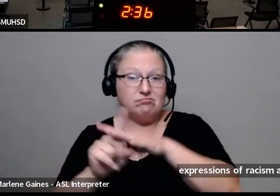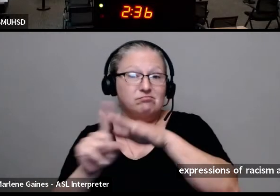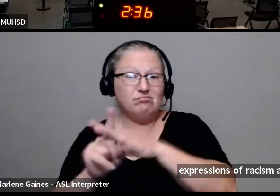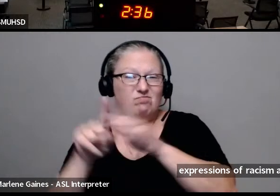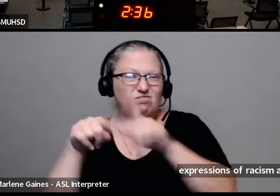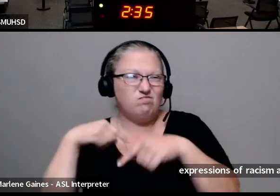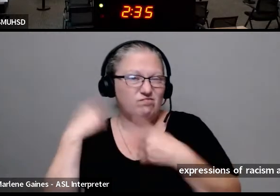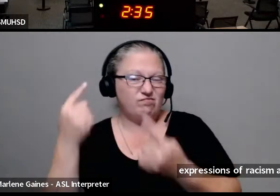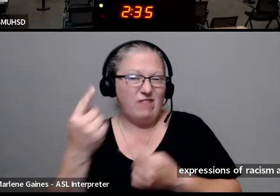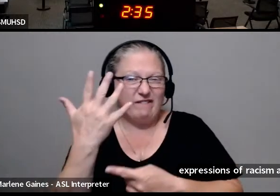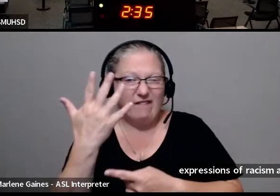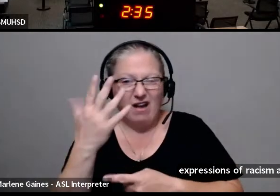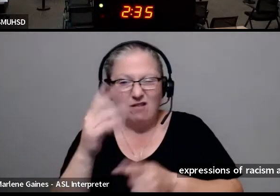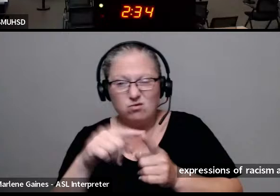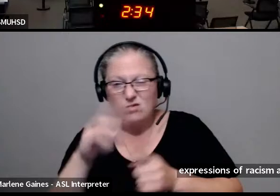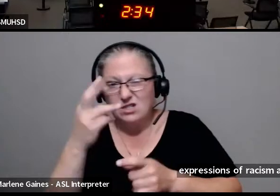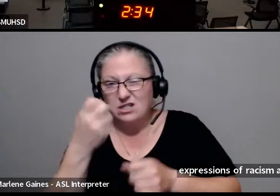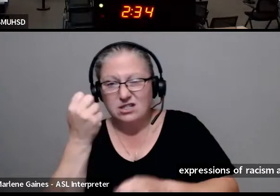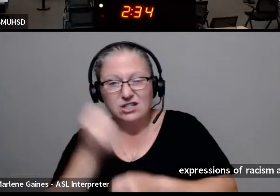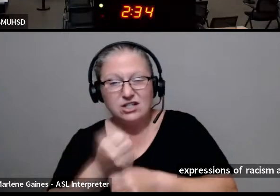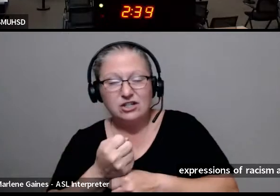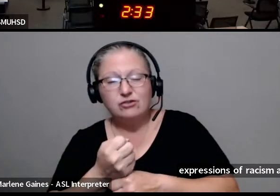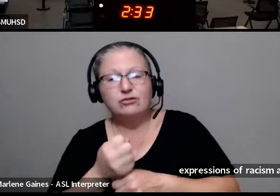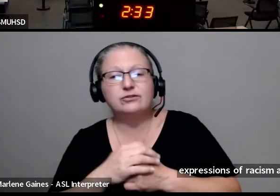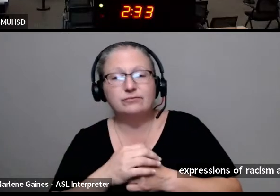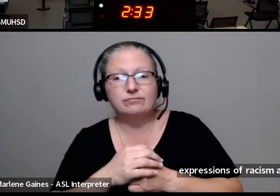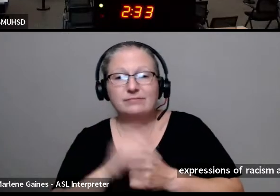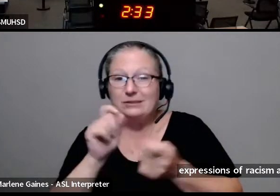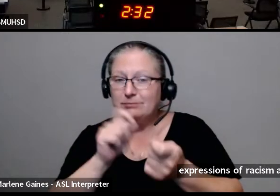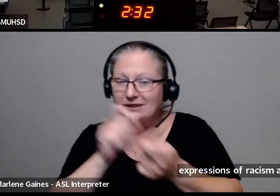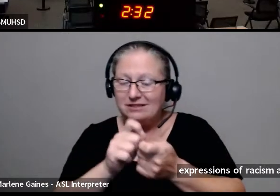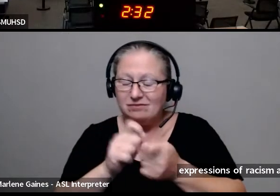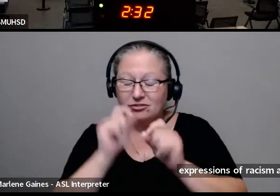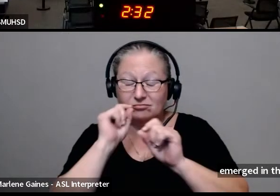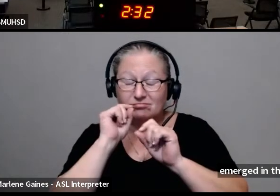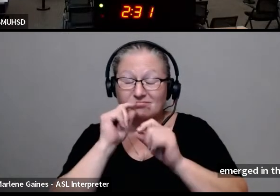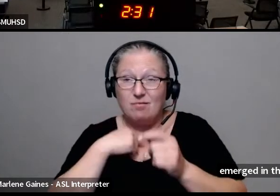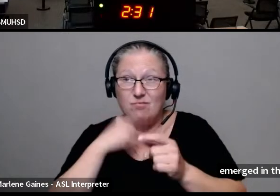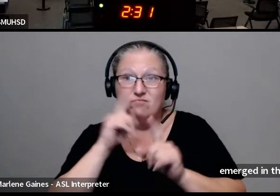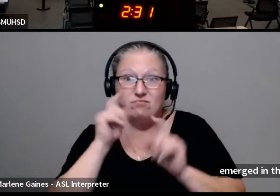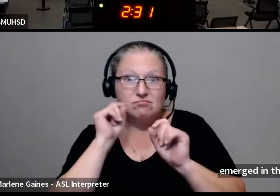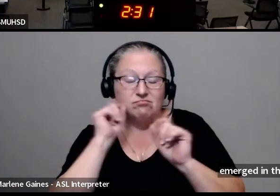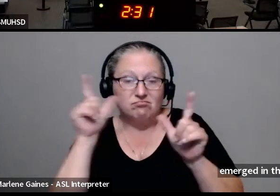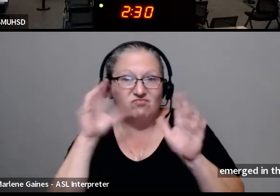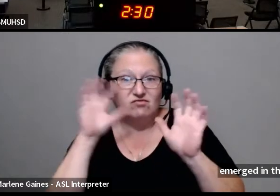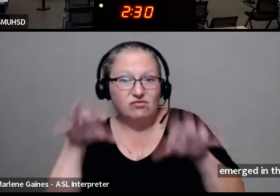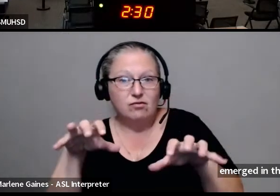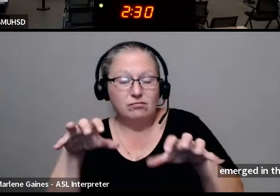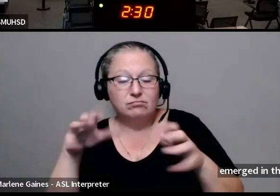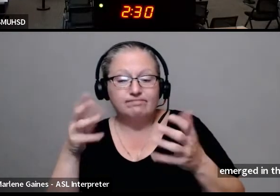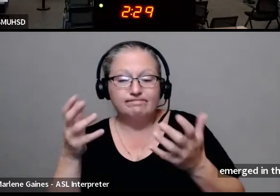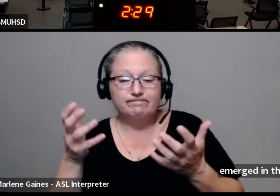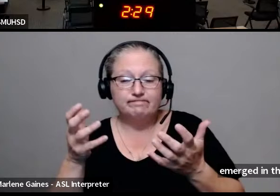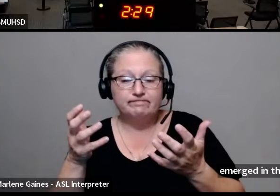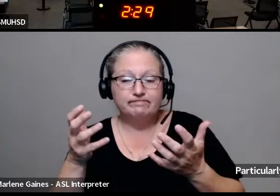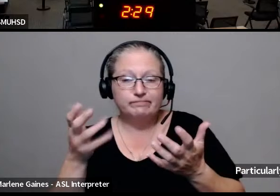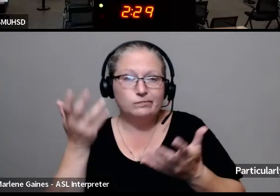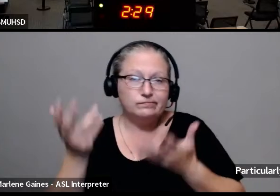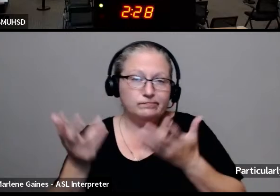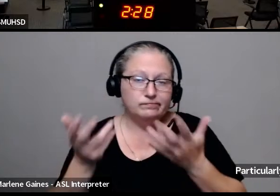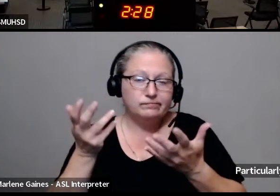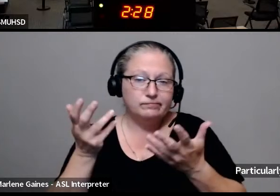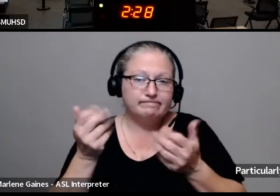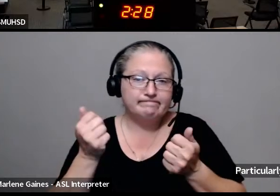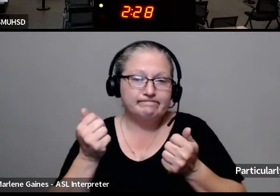or 6 years. Particularly stunned that, well,